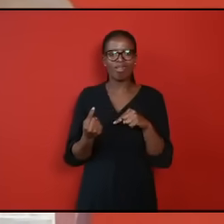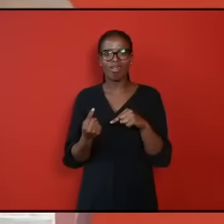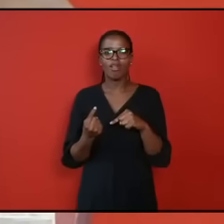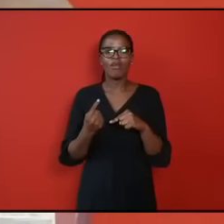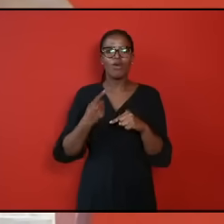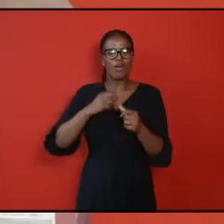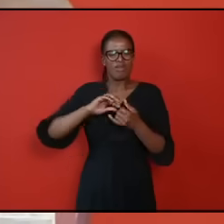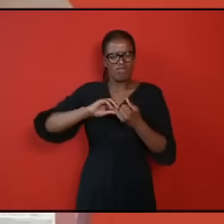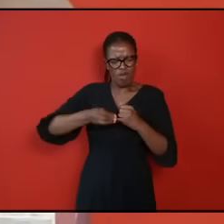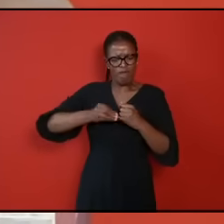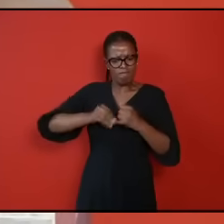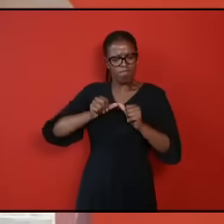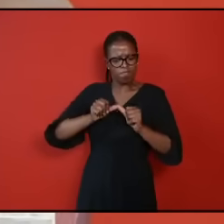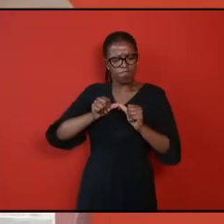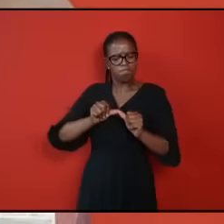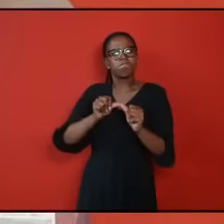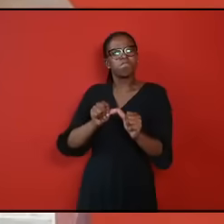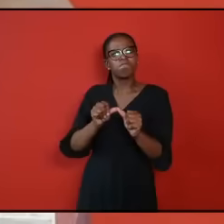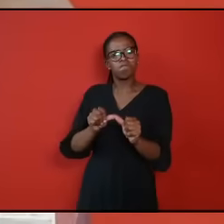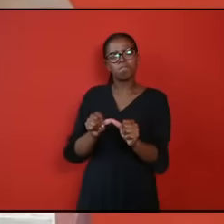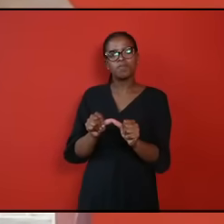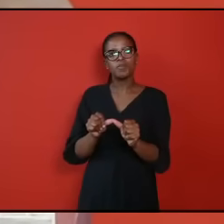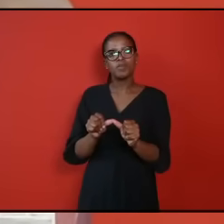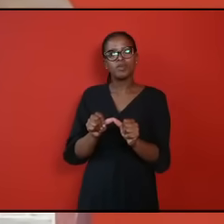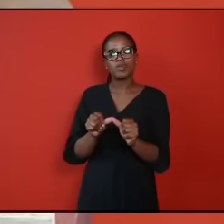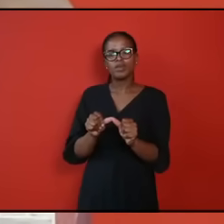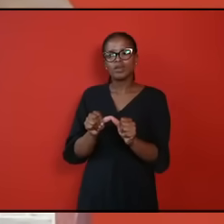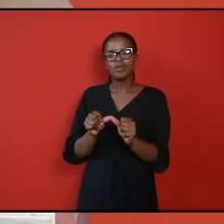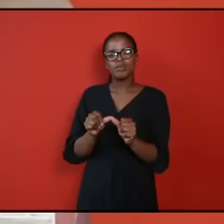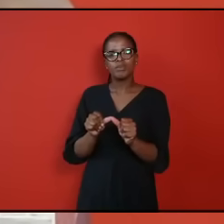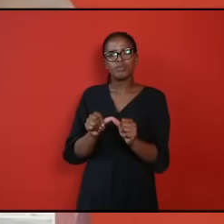We're pushing. We're taking